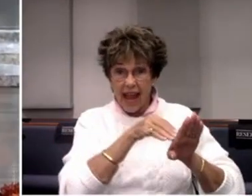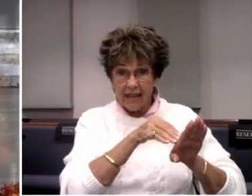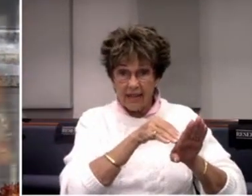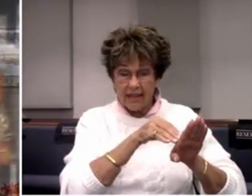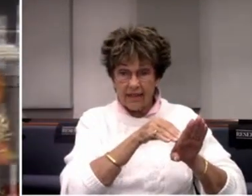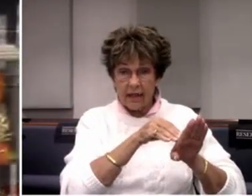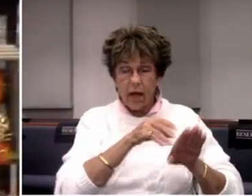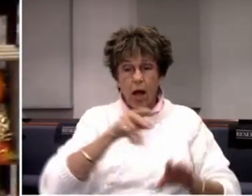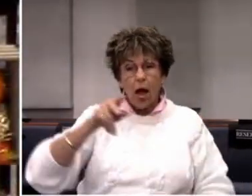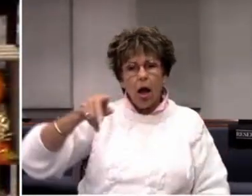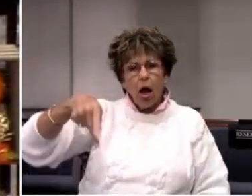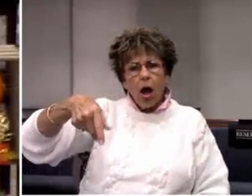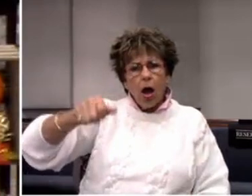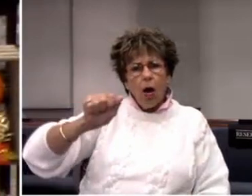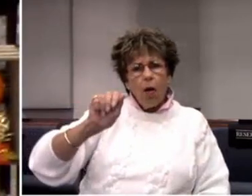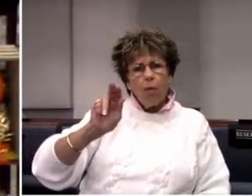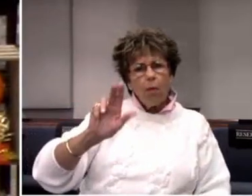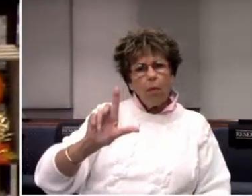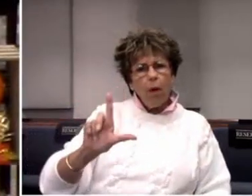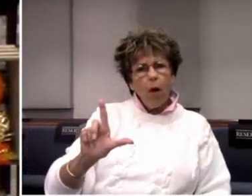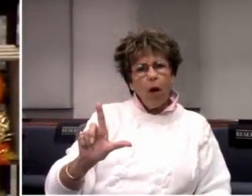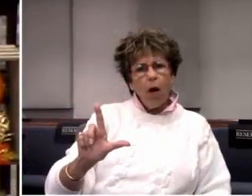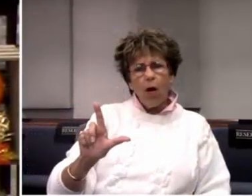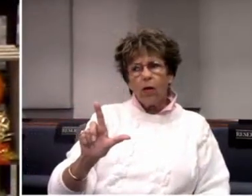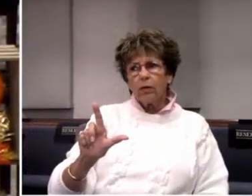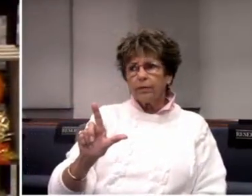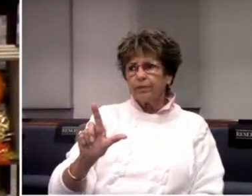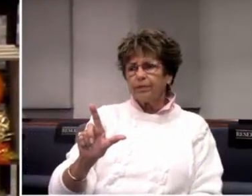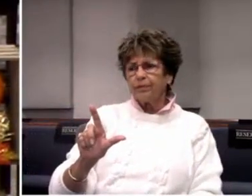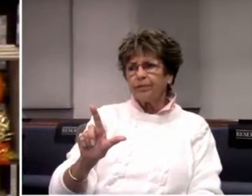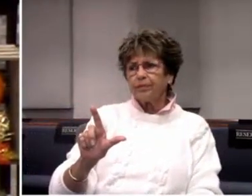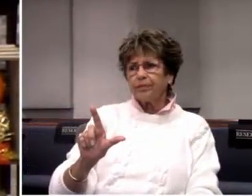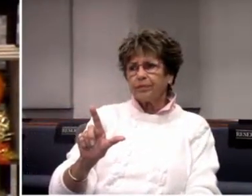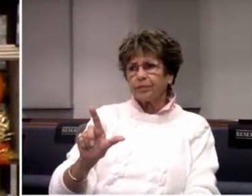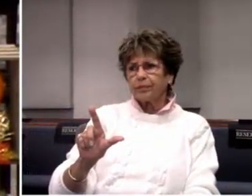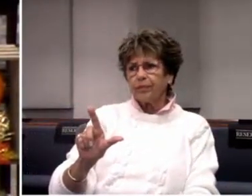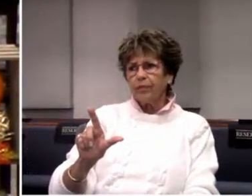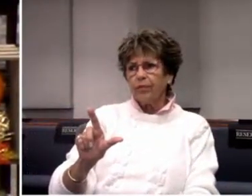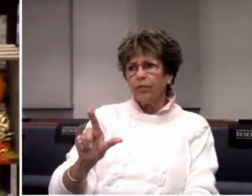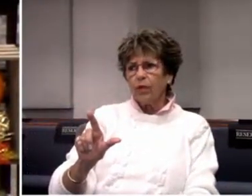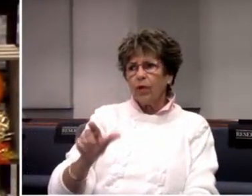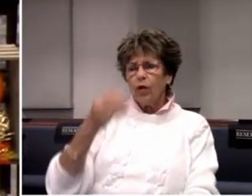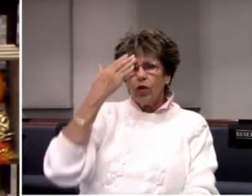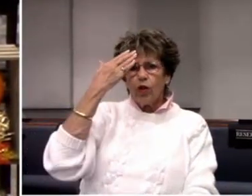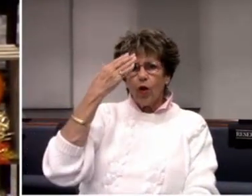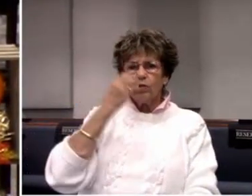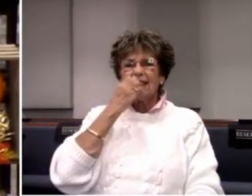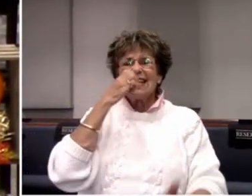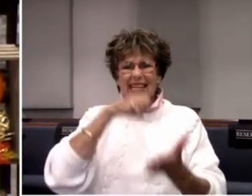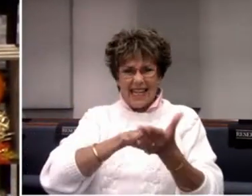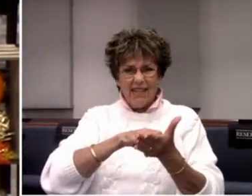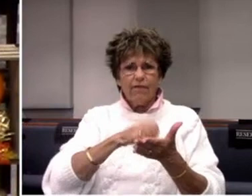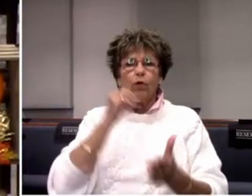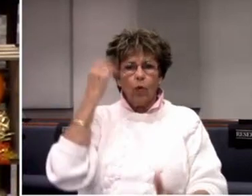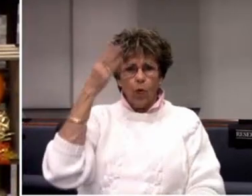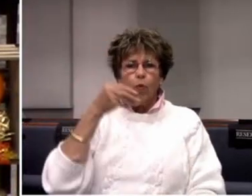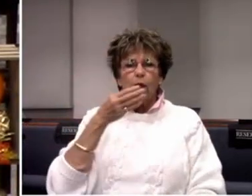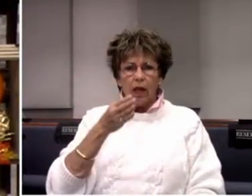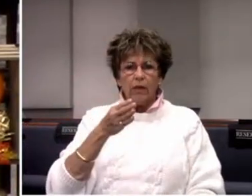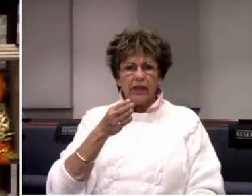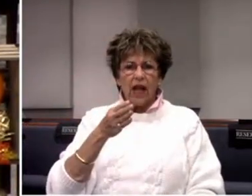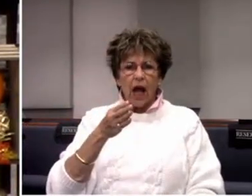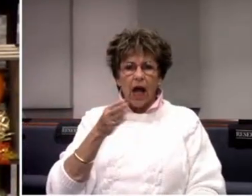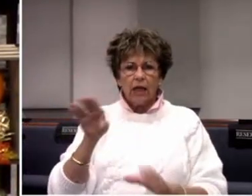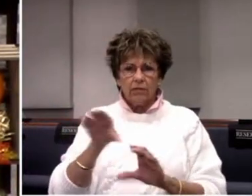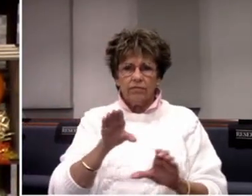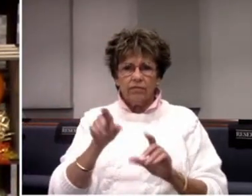for granted in this statement the fact that evil will be done to you.